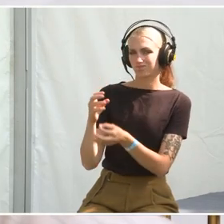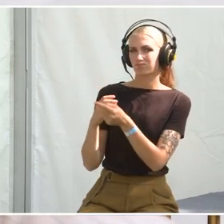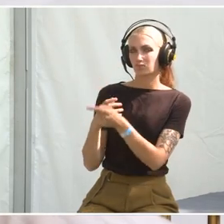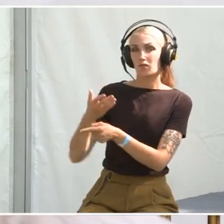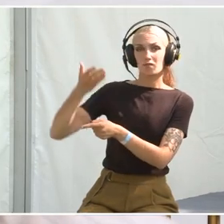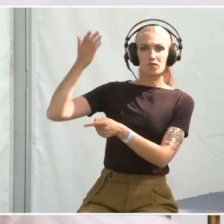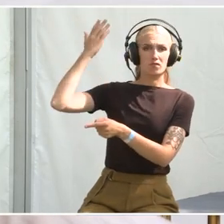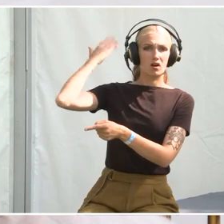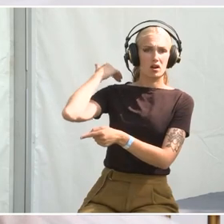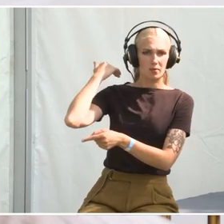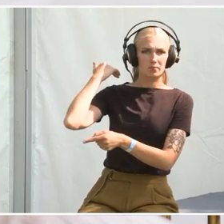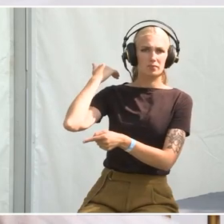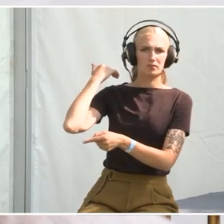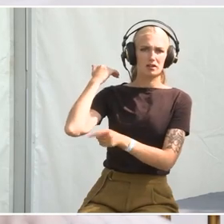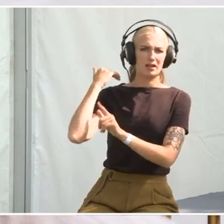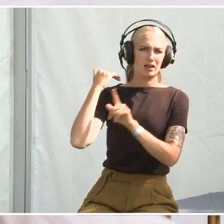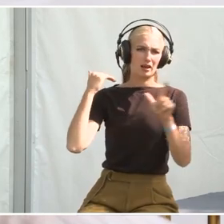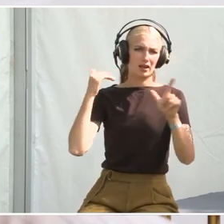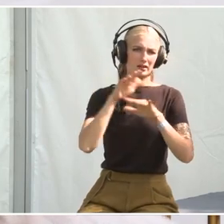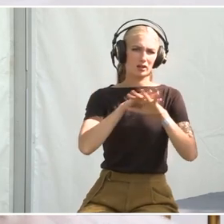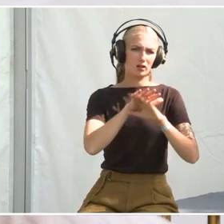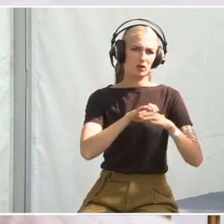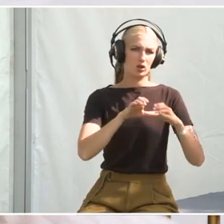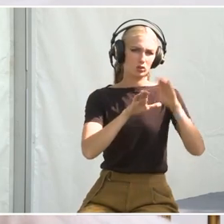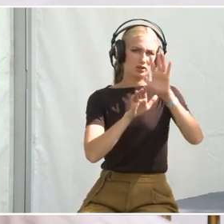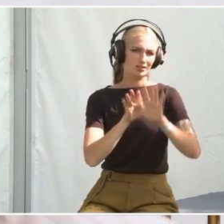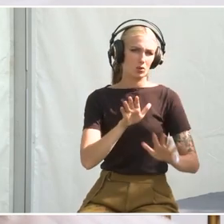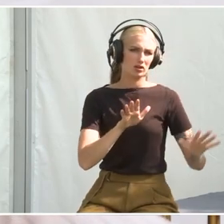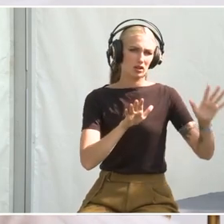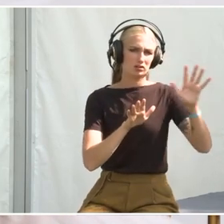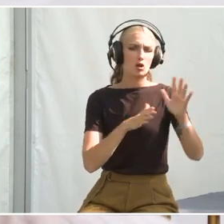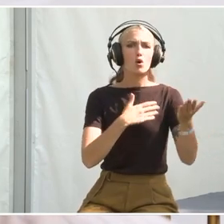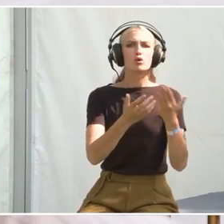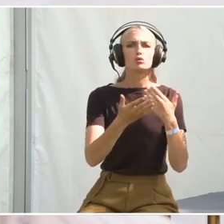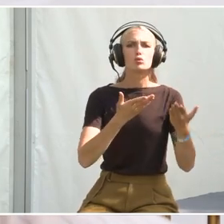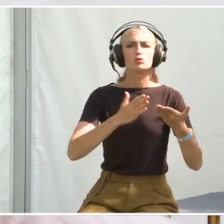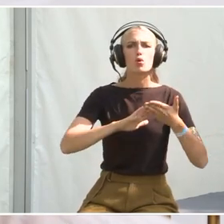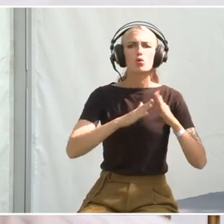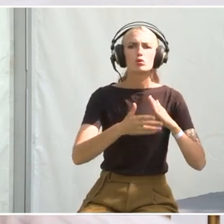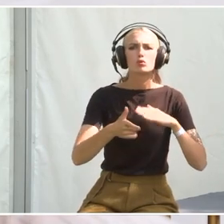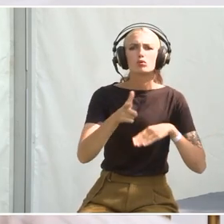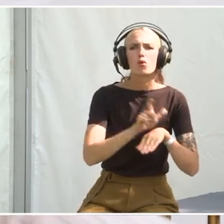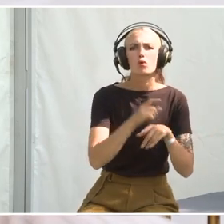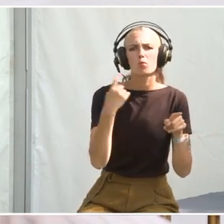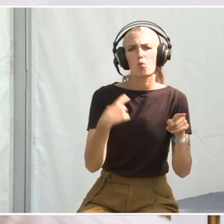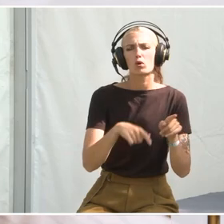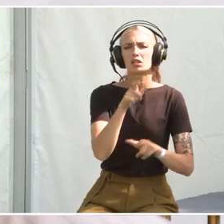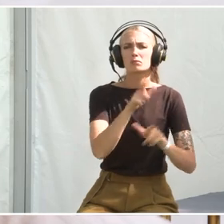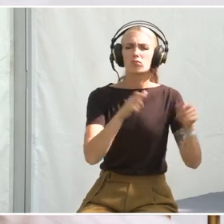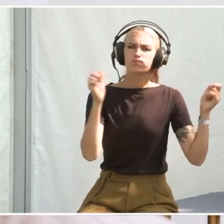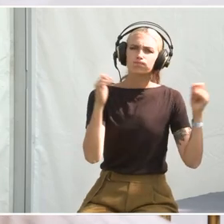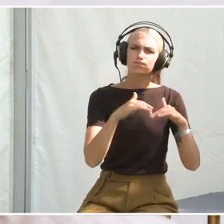be, in at least Western societies, more of these social activities, things that we did together that brought